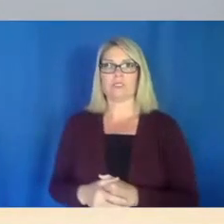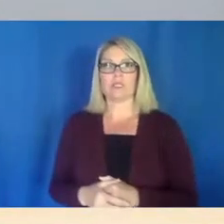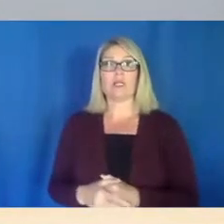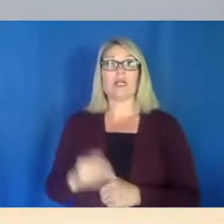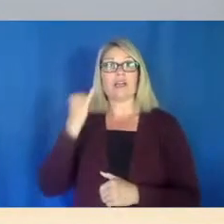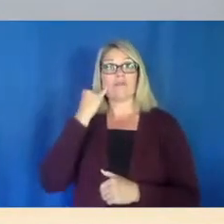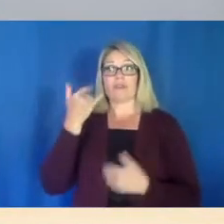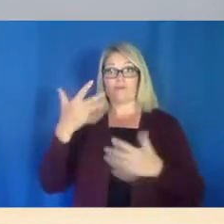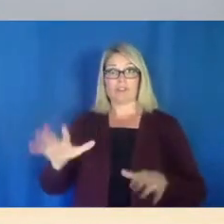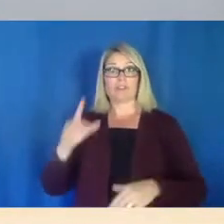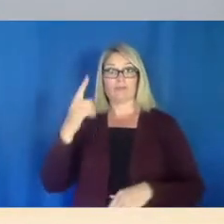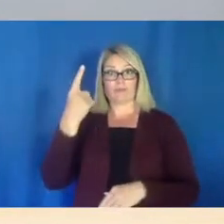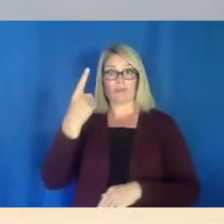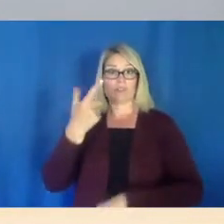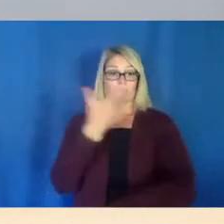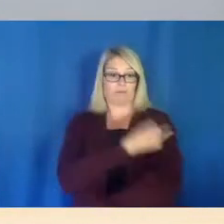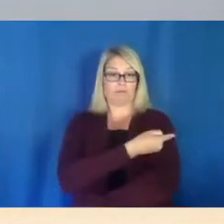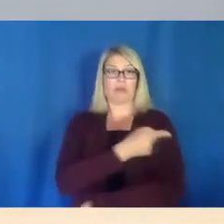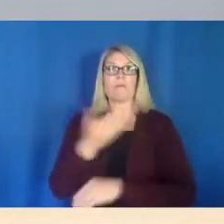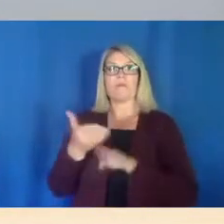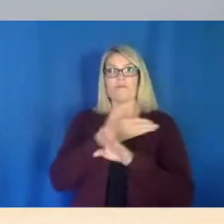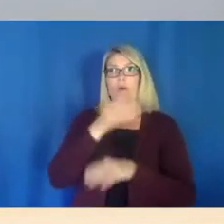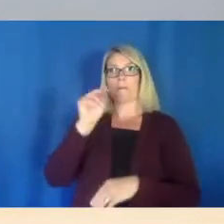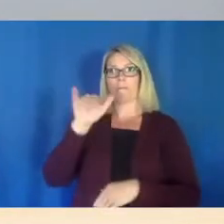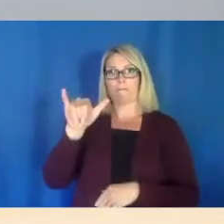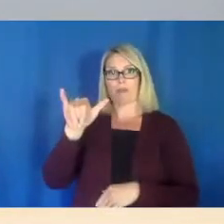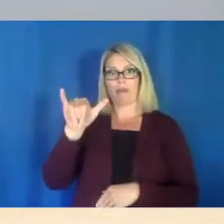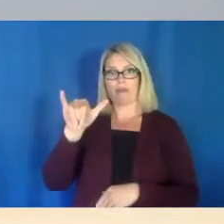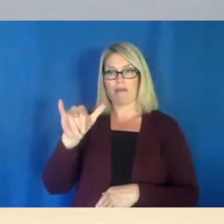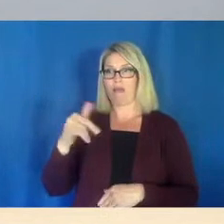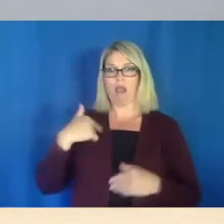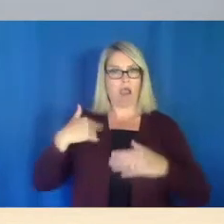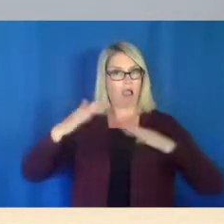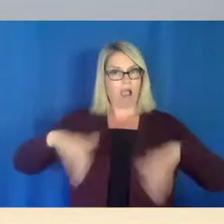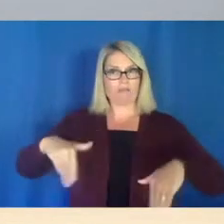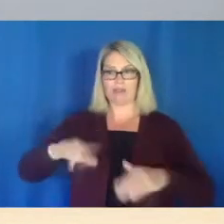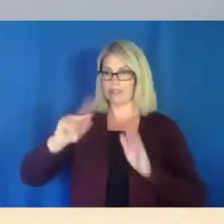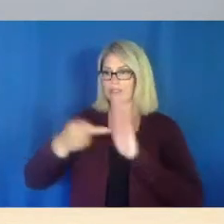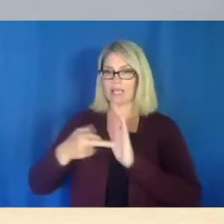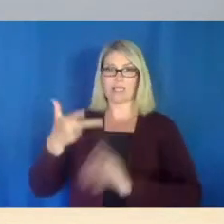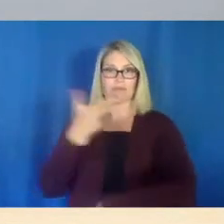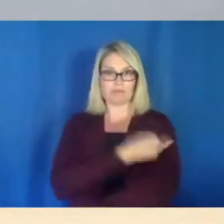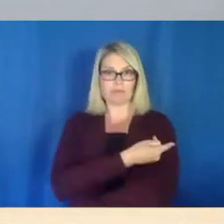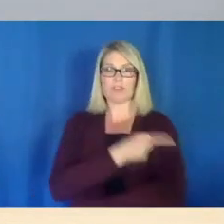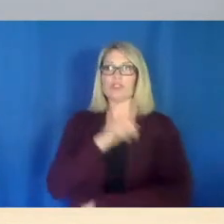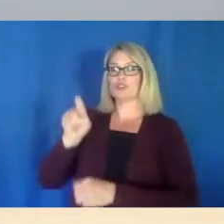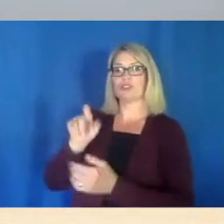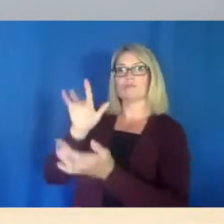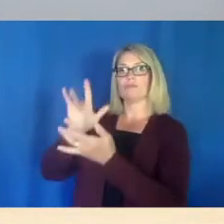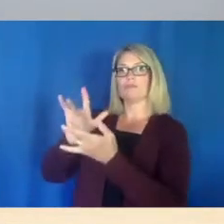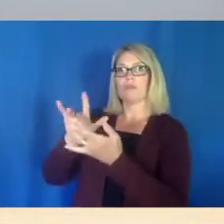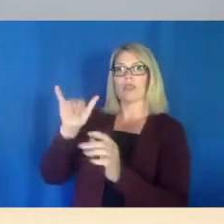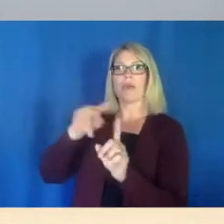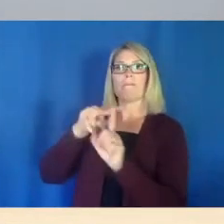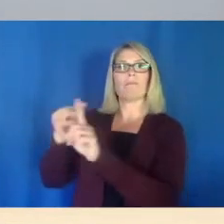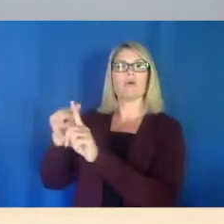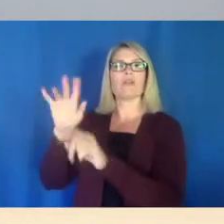vaccine before May at a health PI clinic and have not received their second appointment should reach out to the vaccine booking line